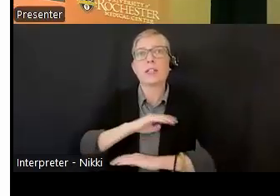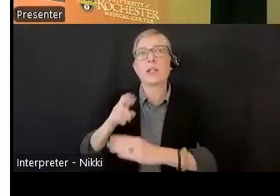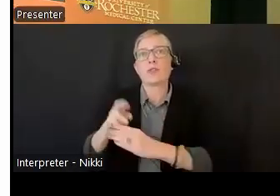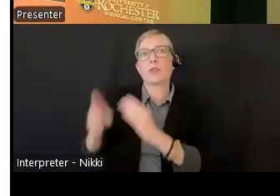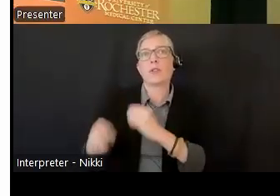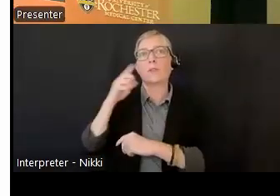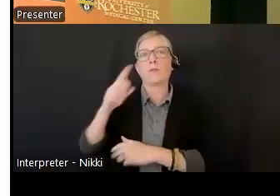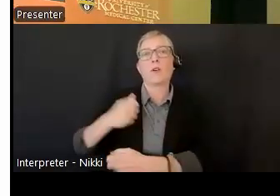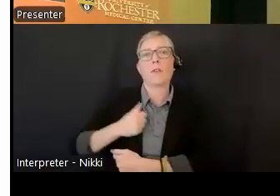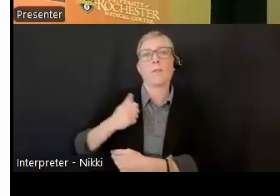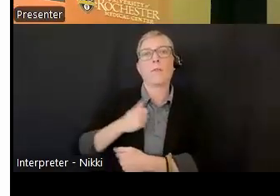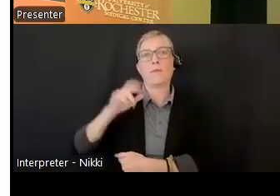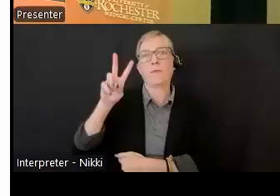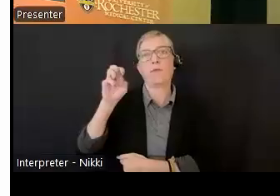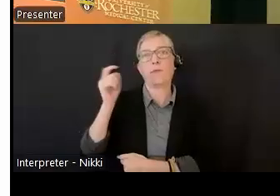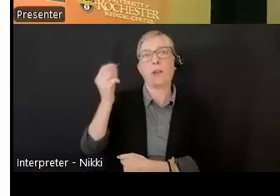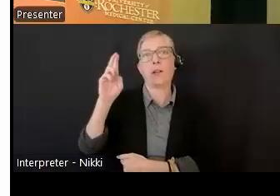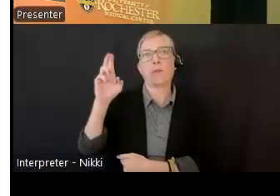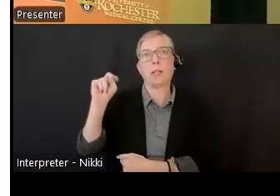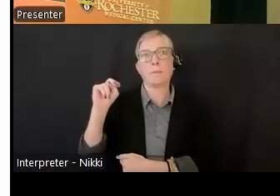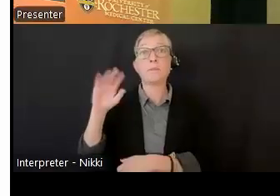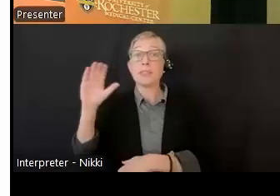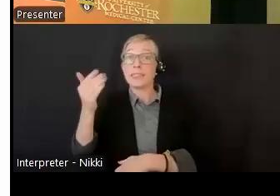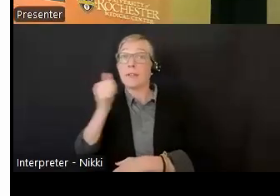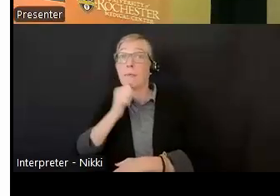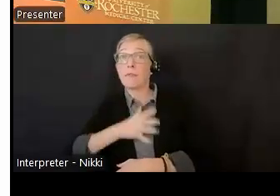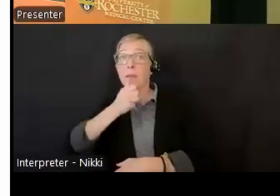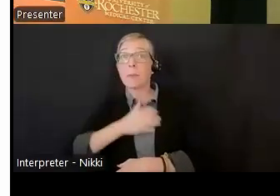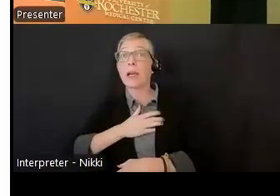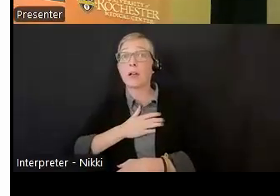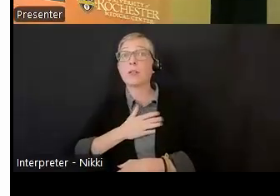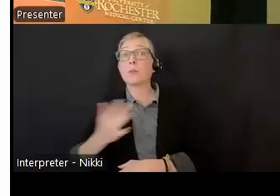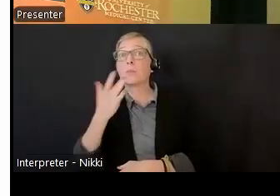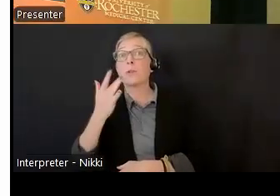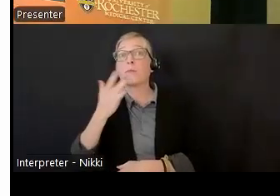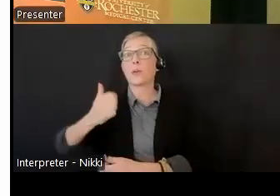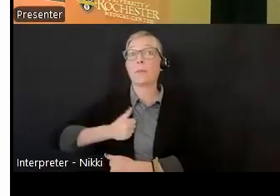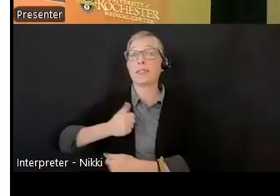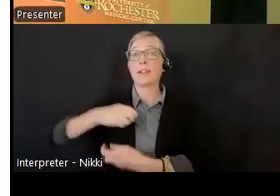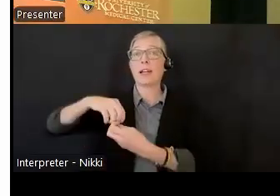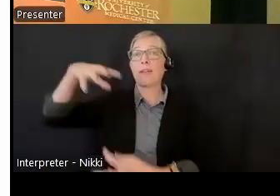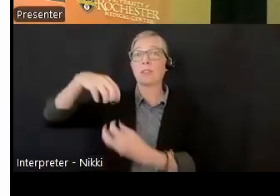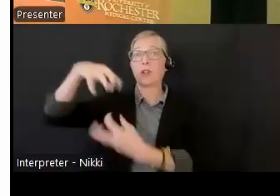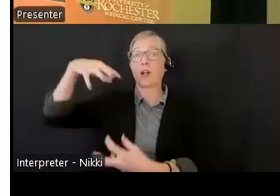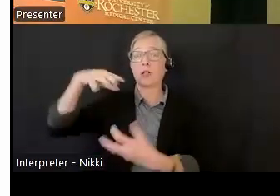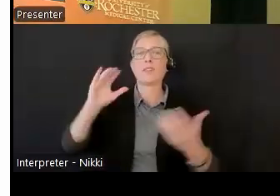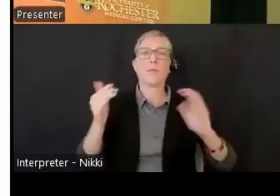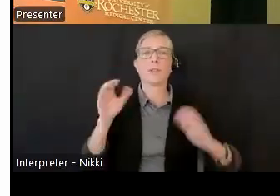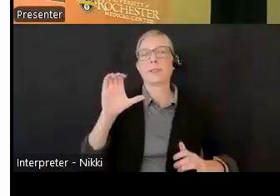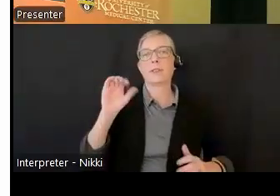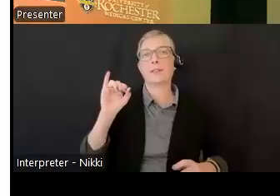military avatars versus civilian avatars. And there were no difference for male participants. So this somewhat aligns with therapist